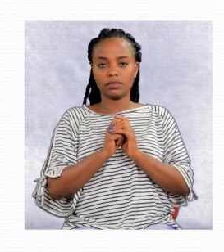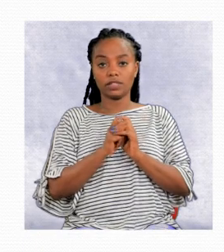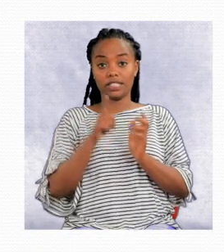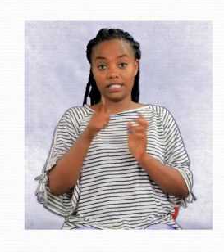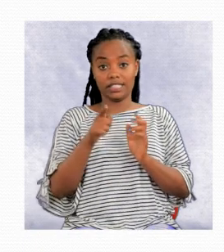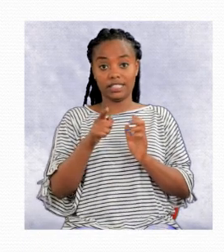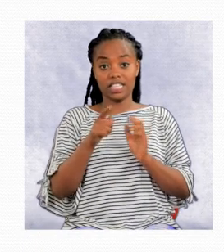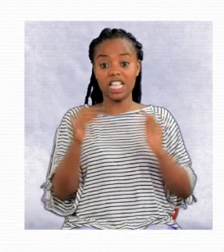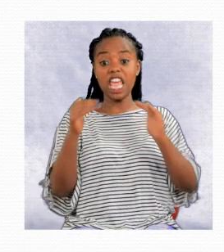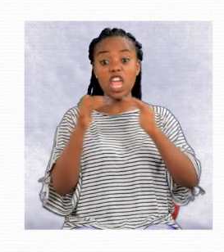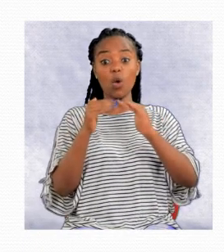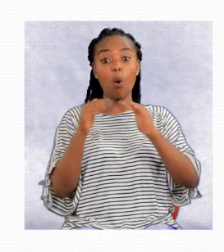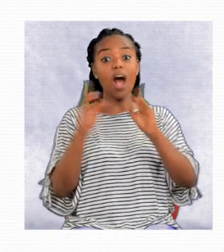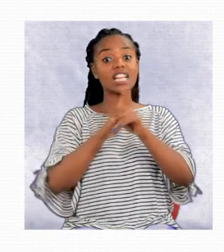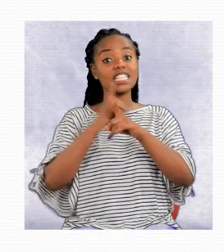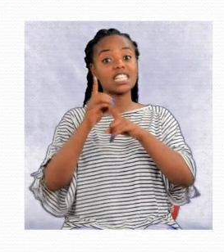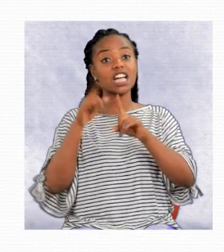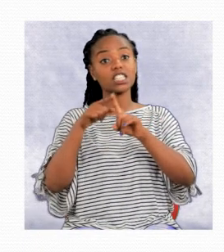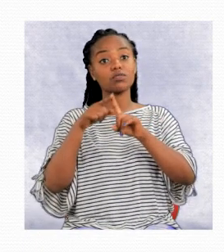that have at equal distance from